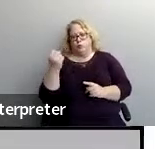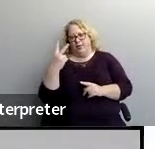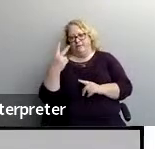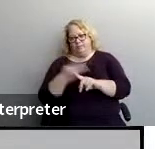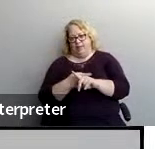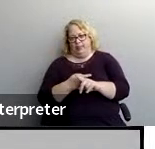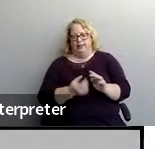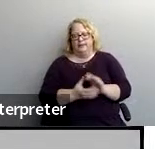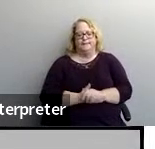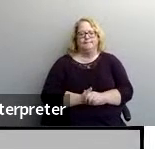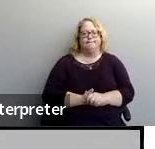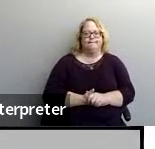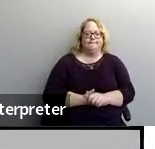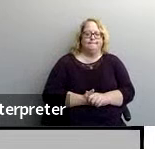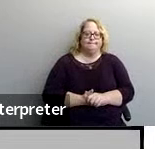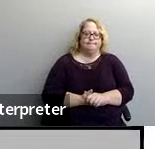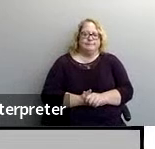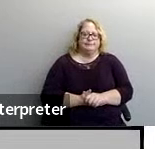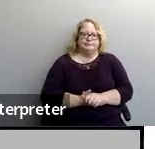slide.